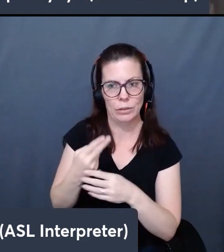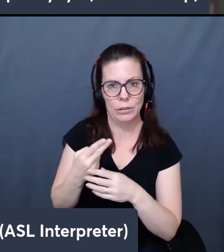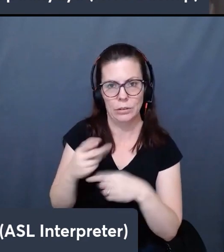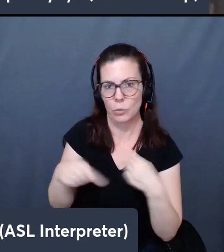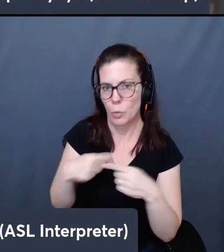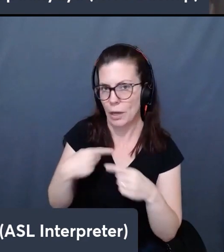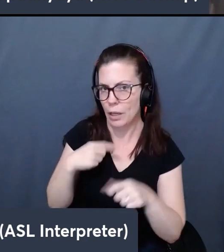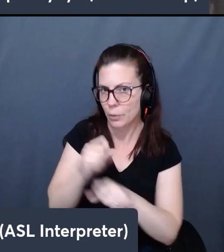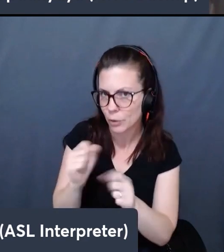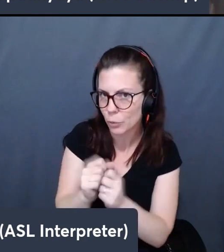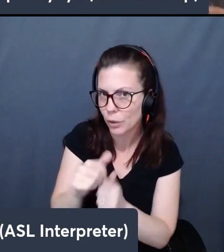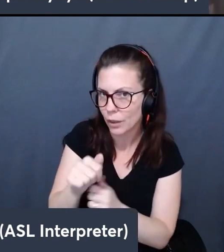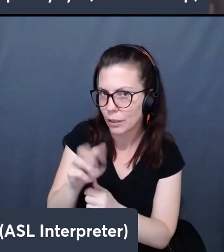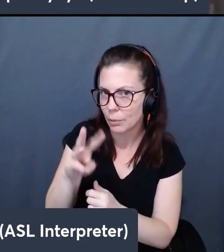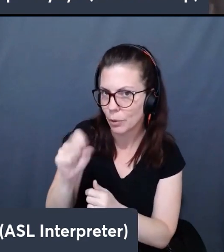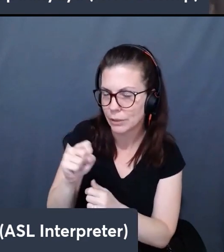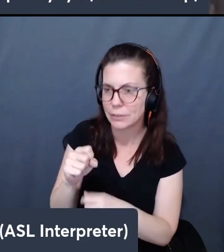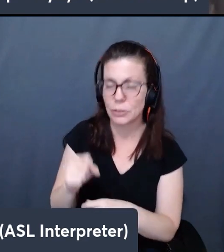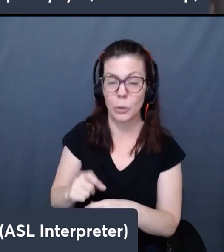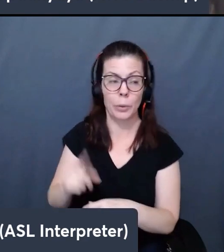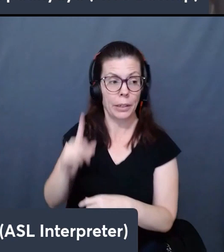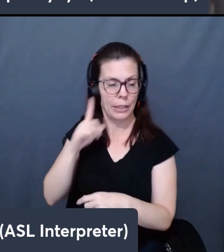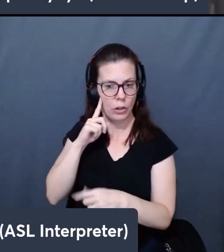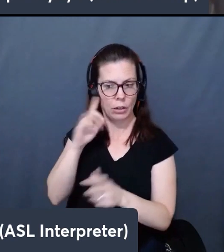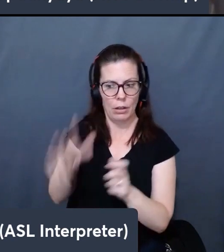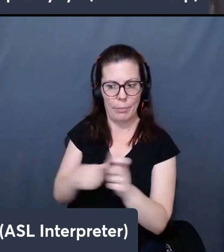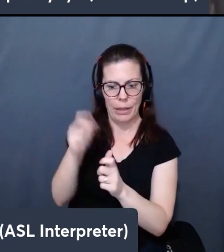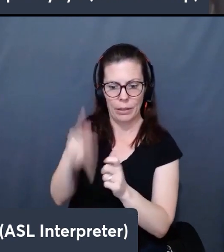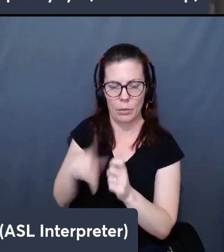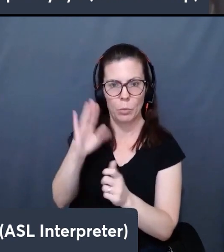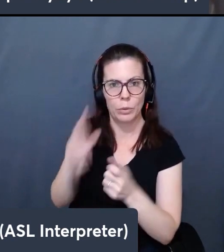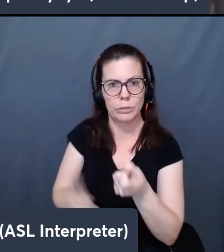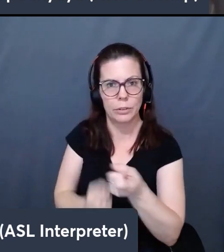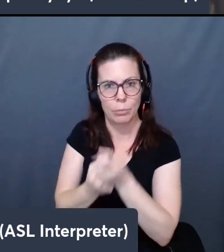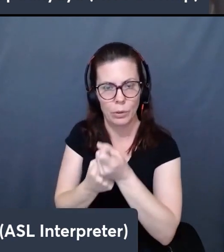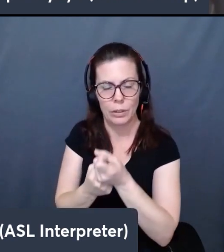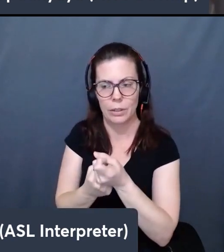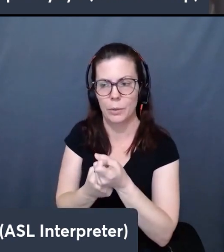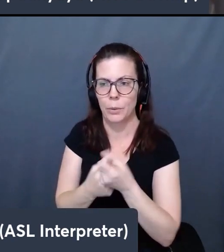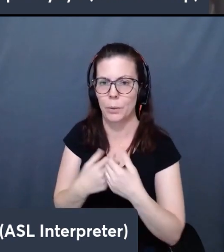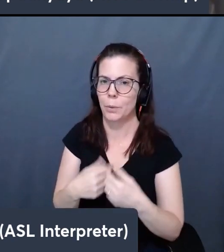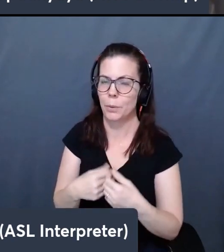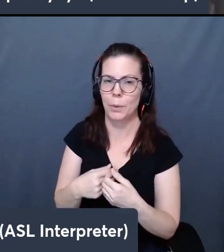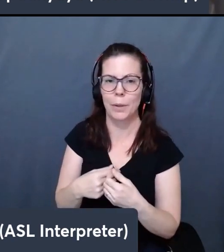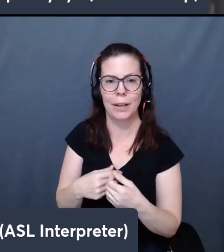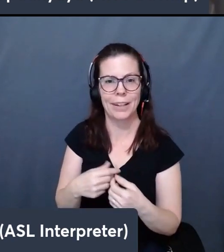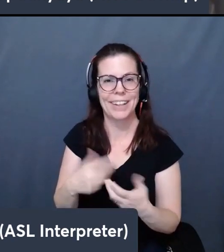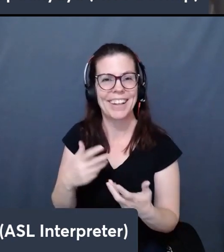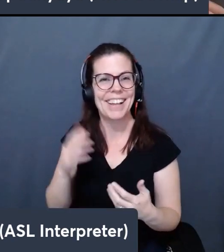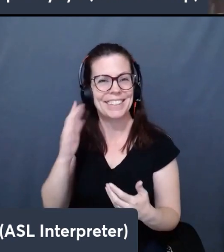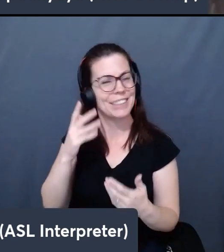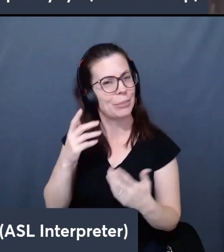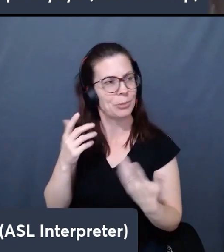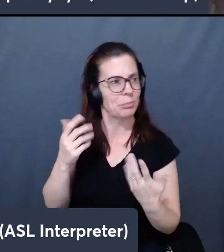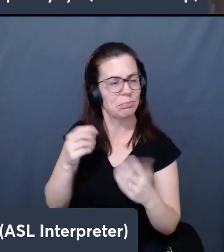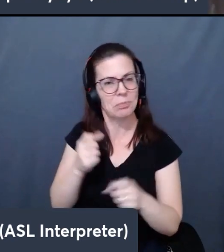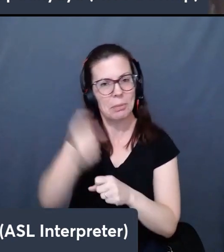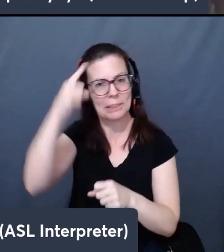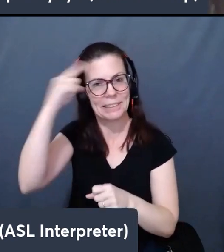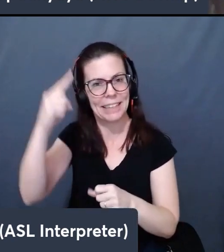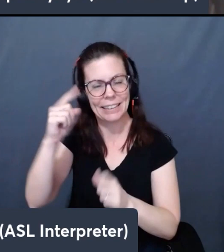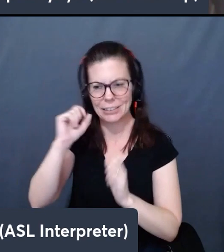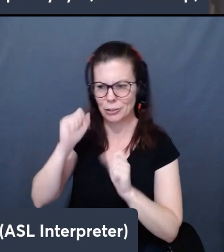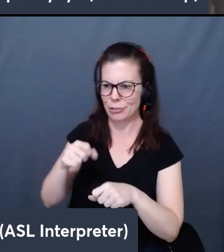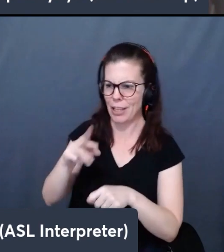AWS. So like hearing that backups are going to be supported, I don't know, it seems to make a lot of sense. Being able to